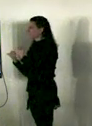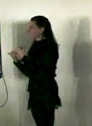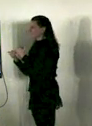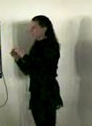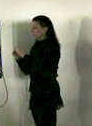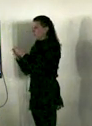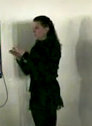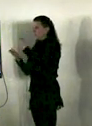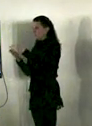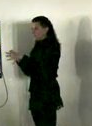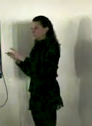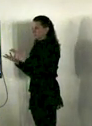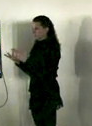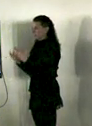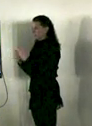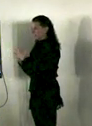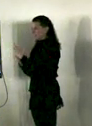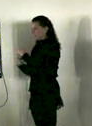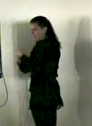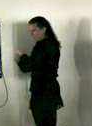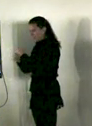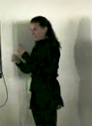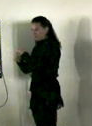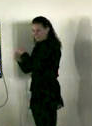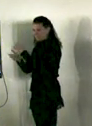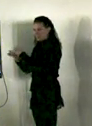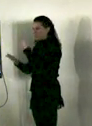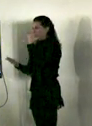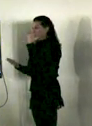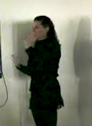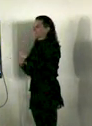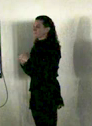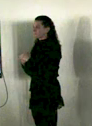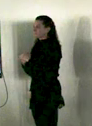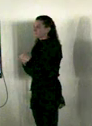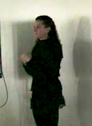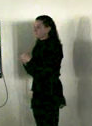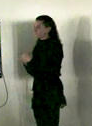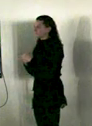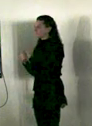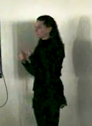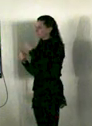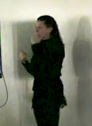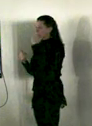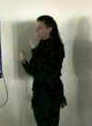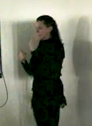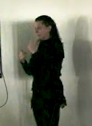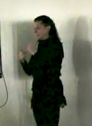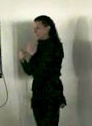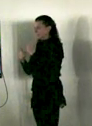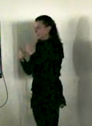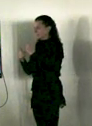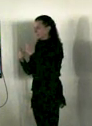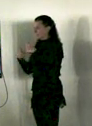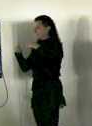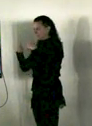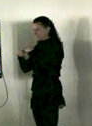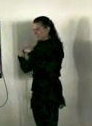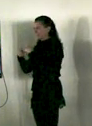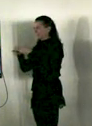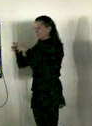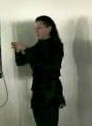make. And the reason they're getting more expensive to make is the visual fidelity keeps increasing and how the standards for how